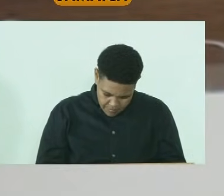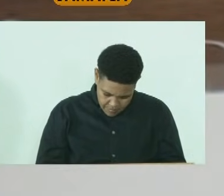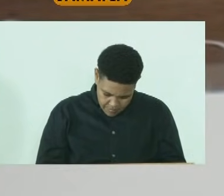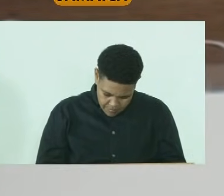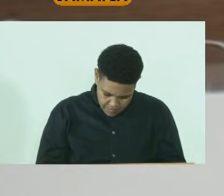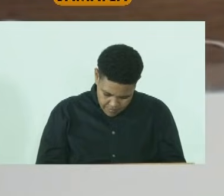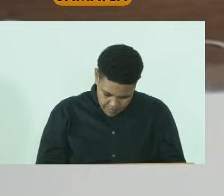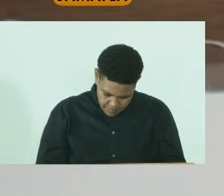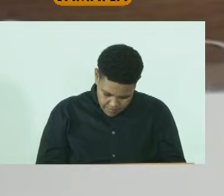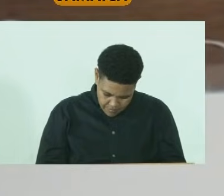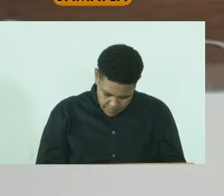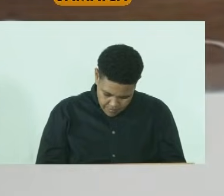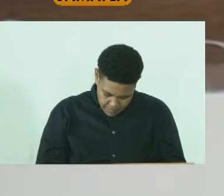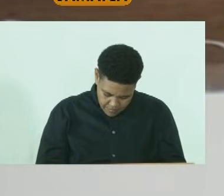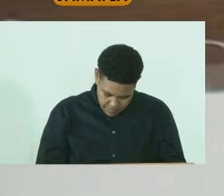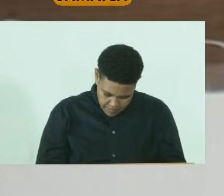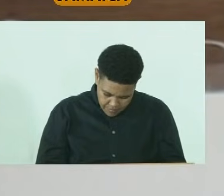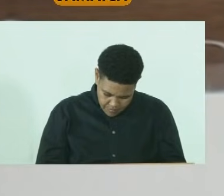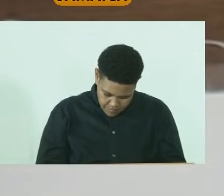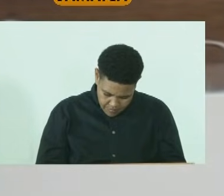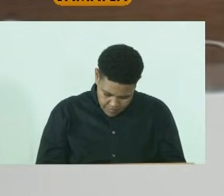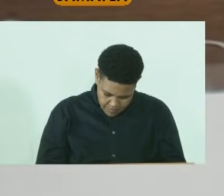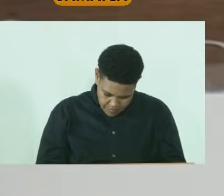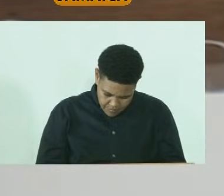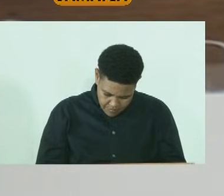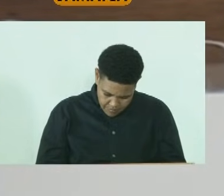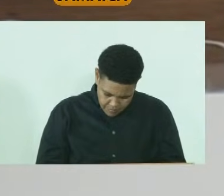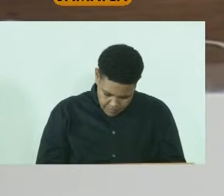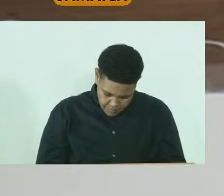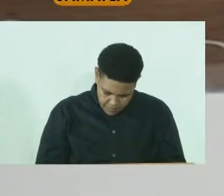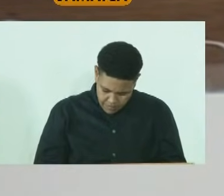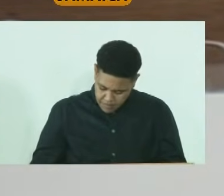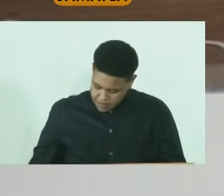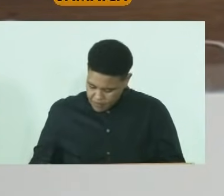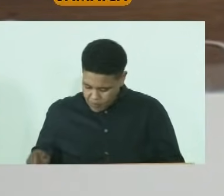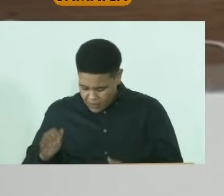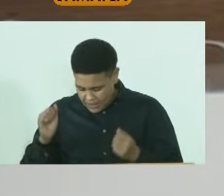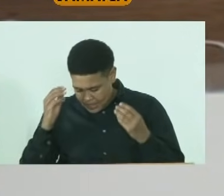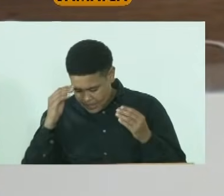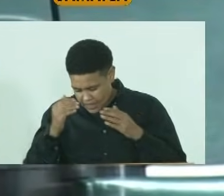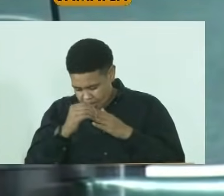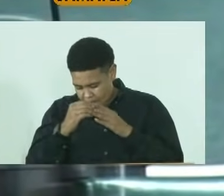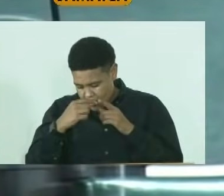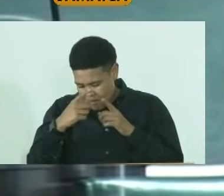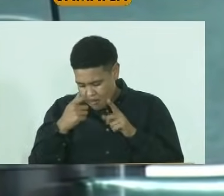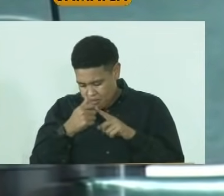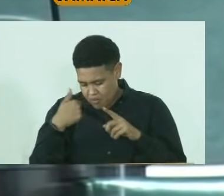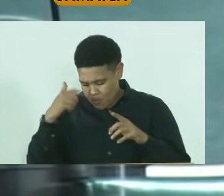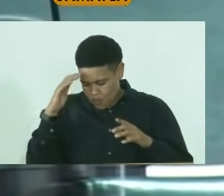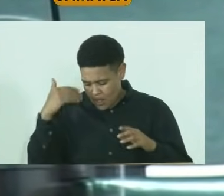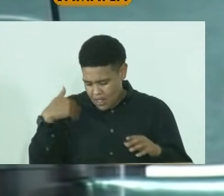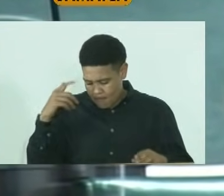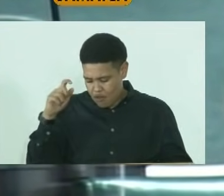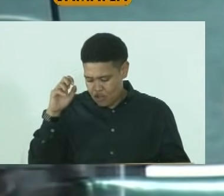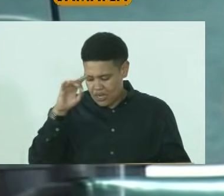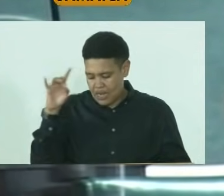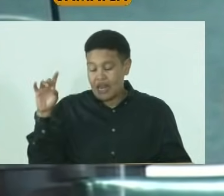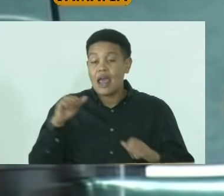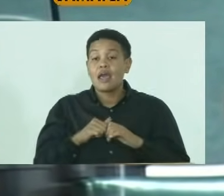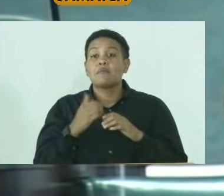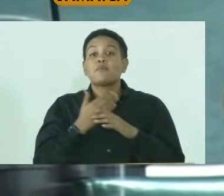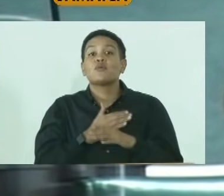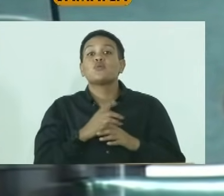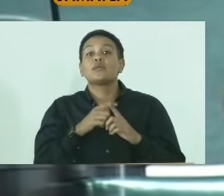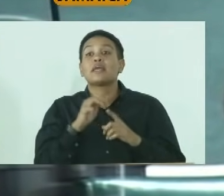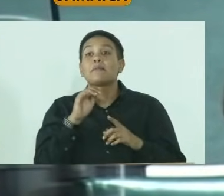can tell you is, leader of the opposition, is that we are going to have 189 between